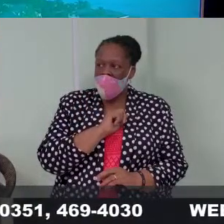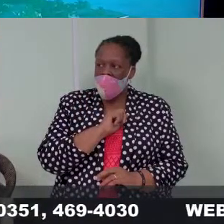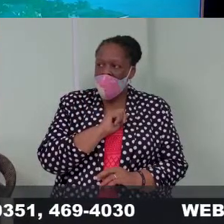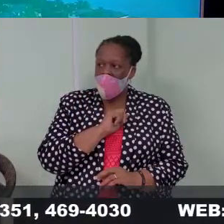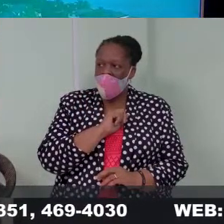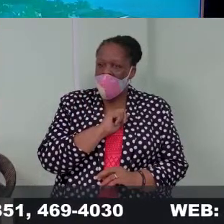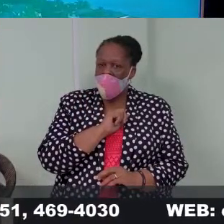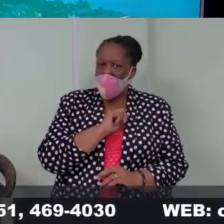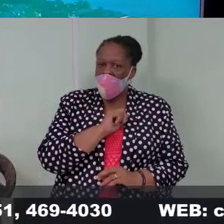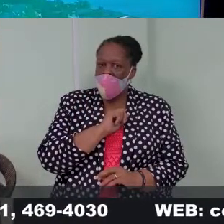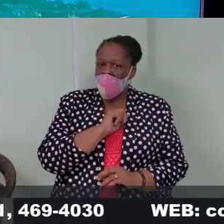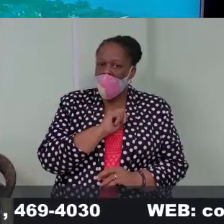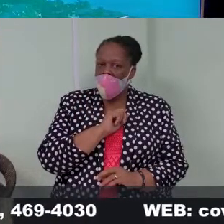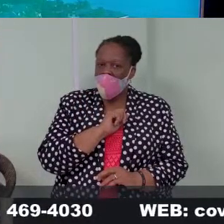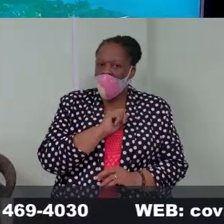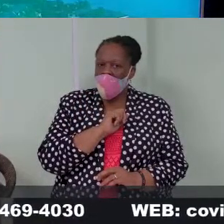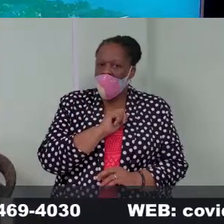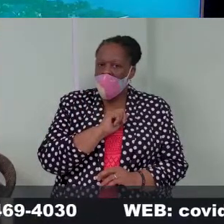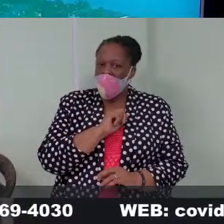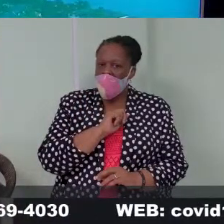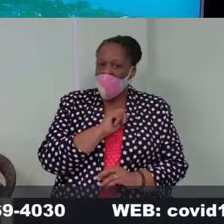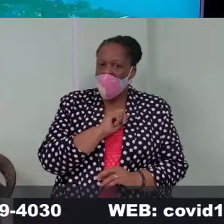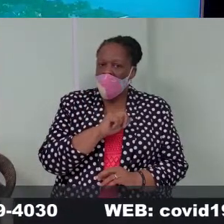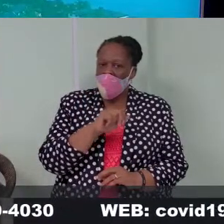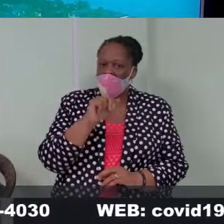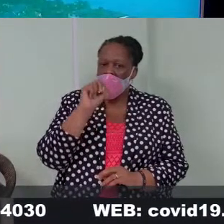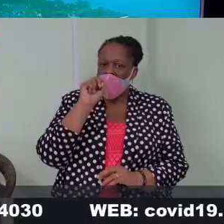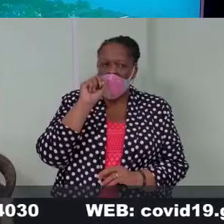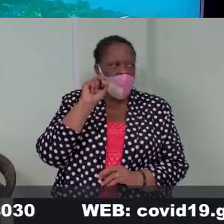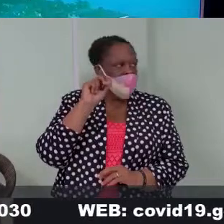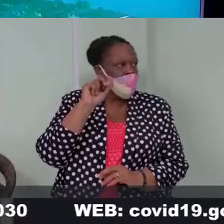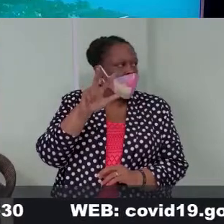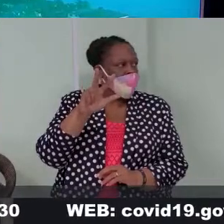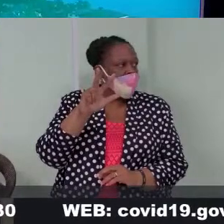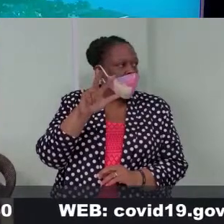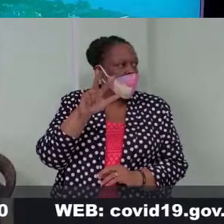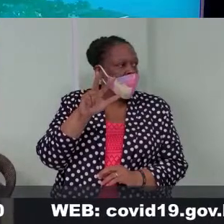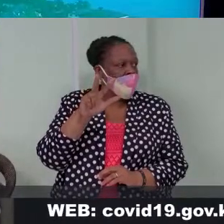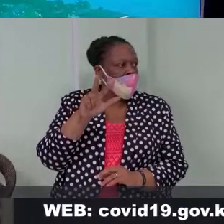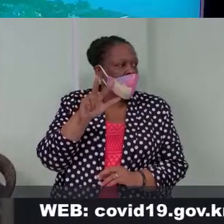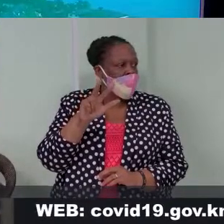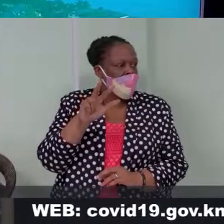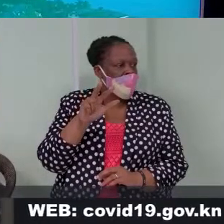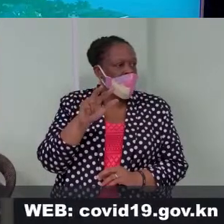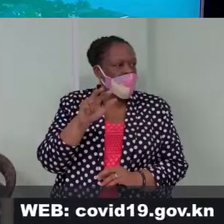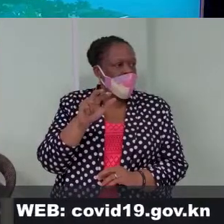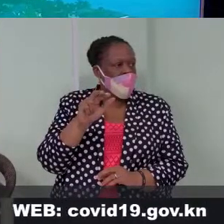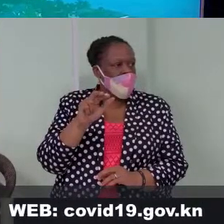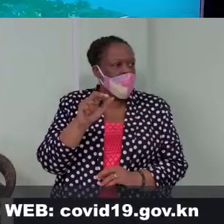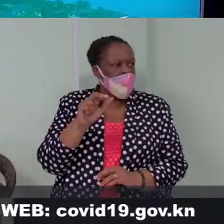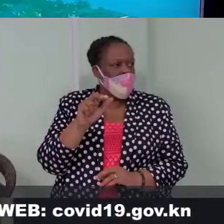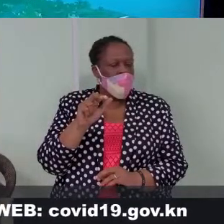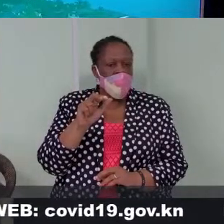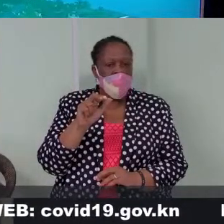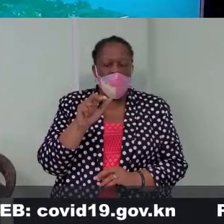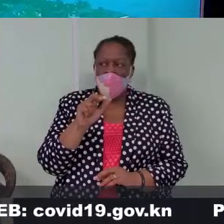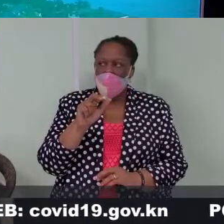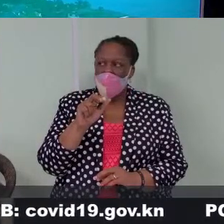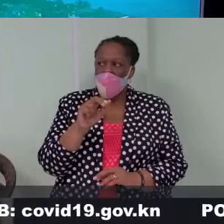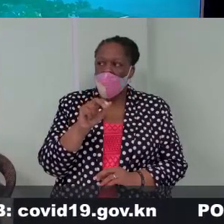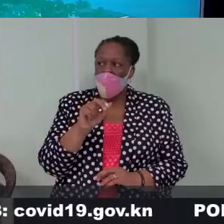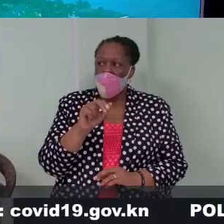RT-PCR test, the golden standard, and the Federation is free from community